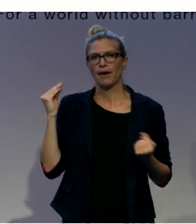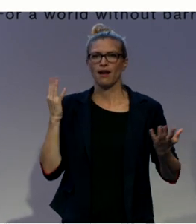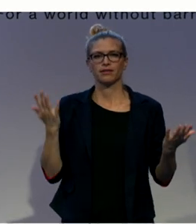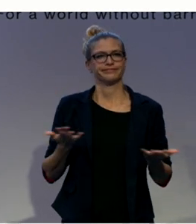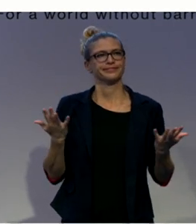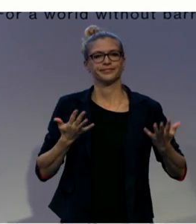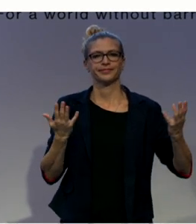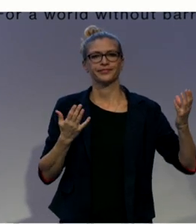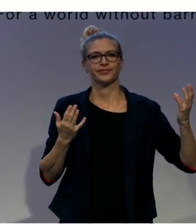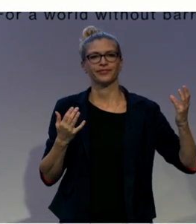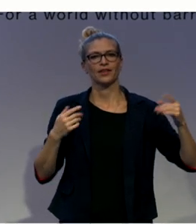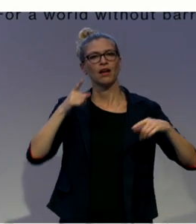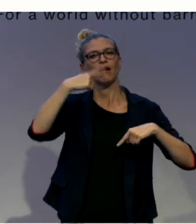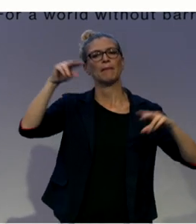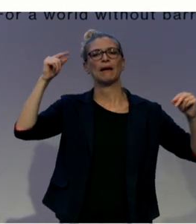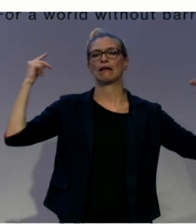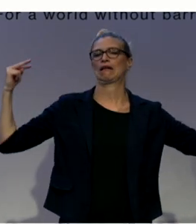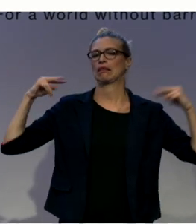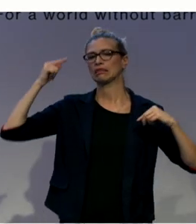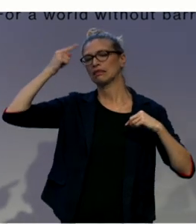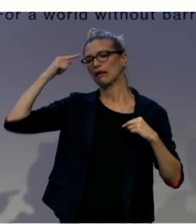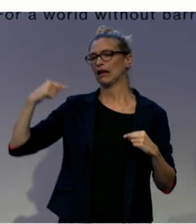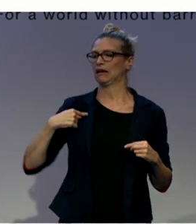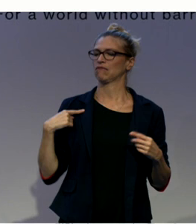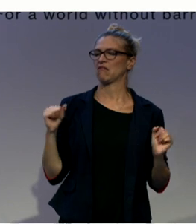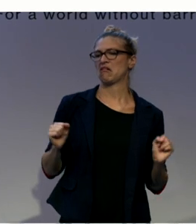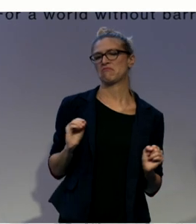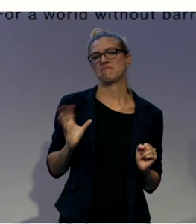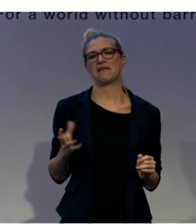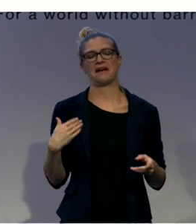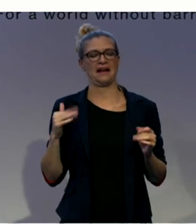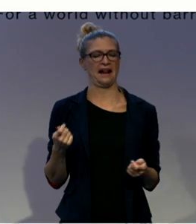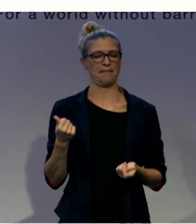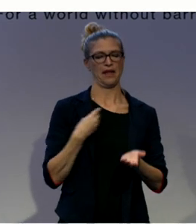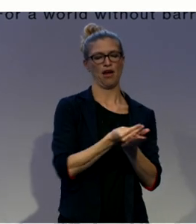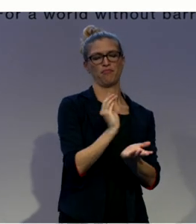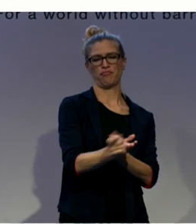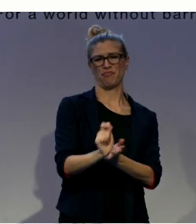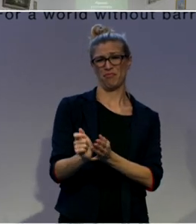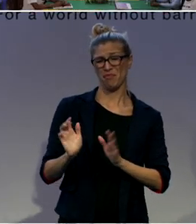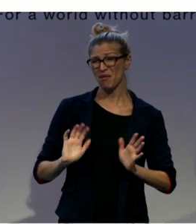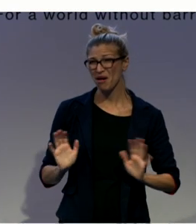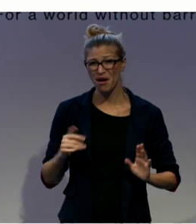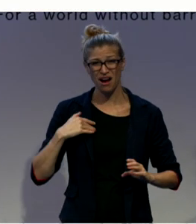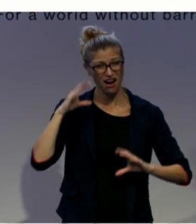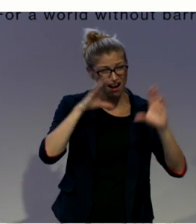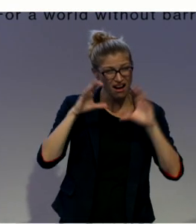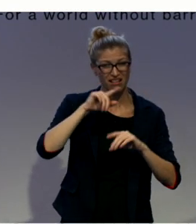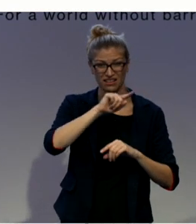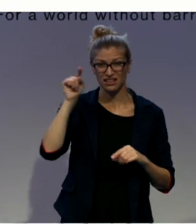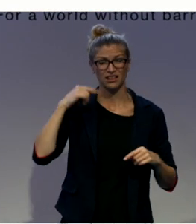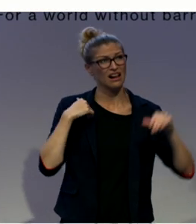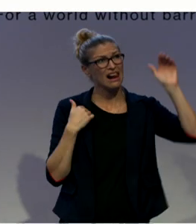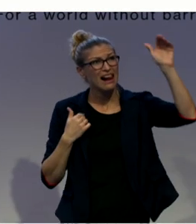a big money to support them to build like accessible RAM or accessibility or something like this. Our